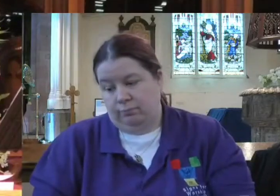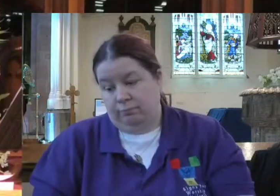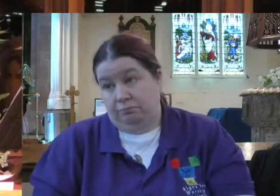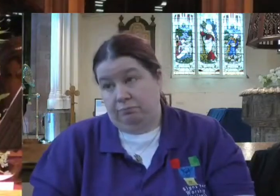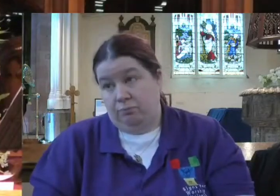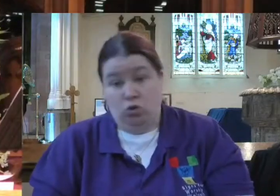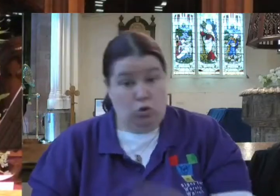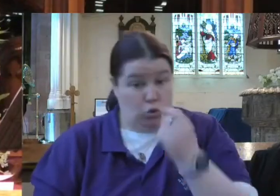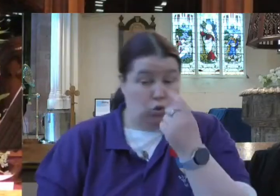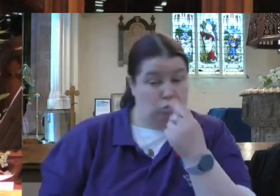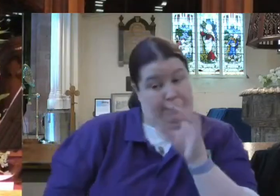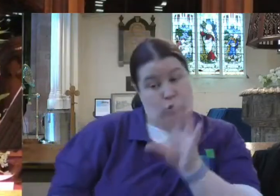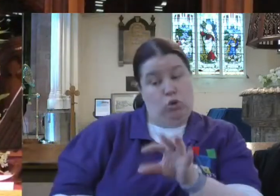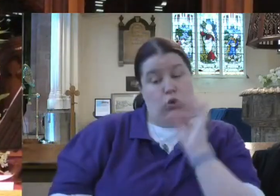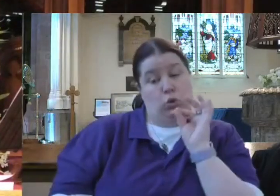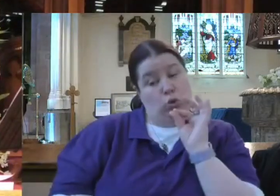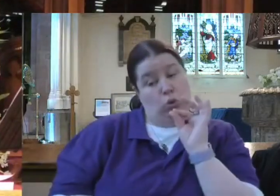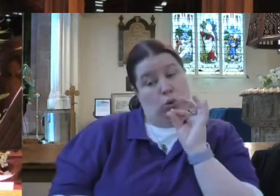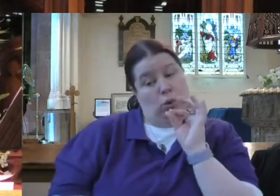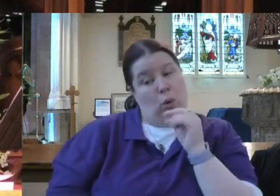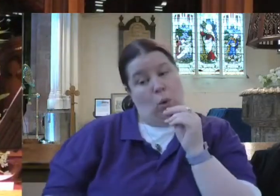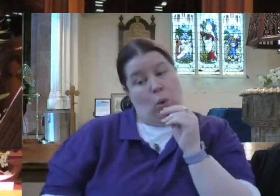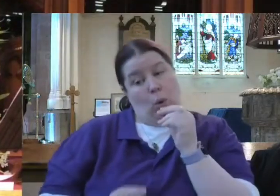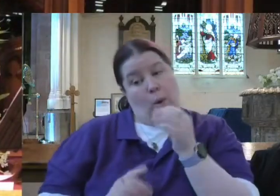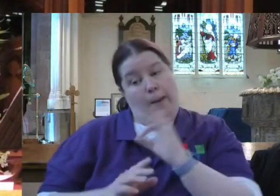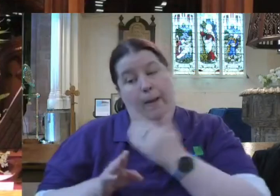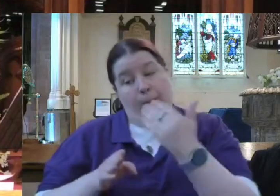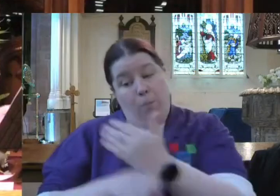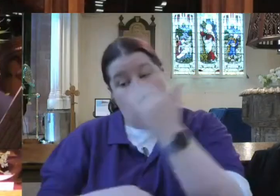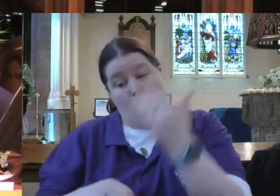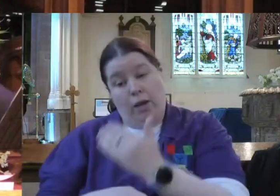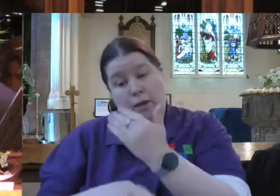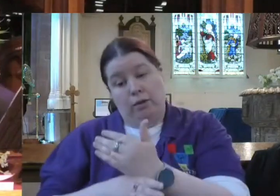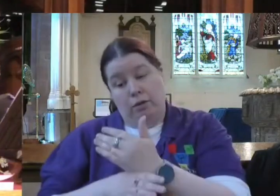else, perhaps a youth worker or a pastoral support worker to work in the community.